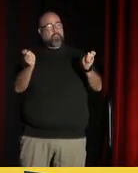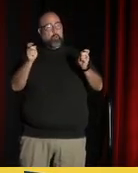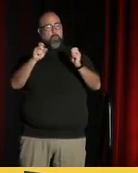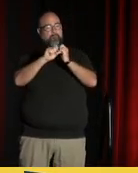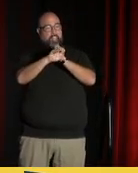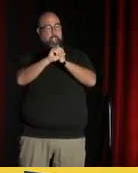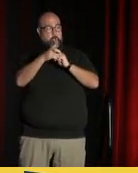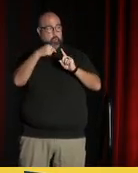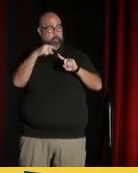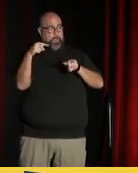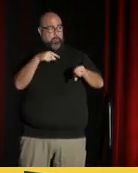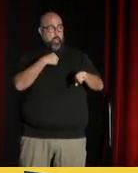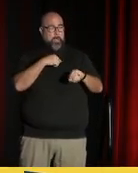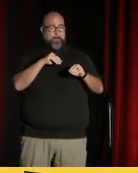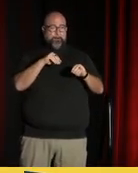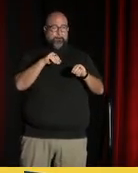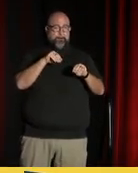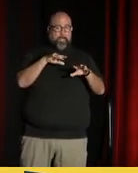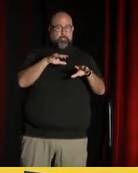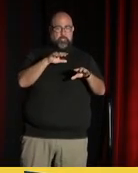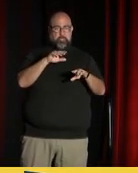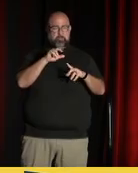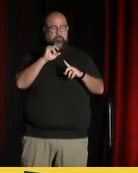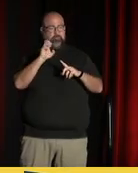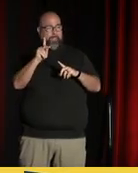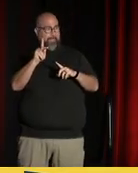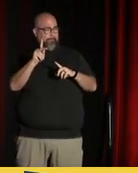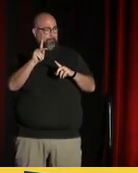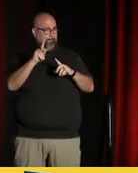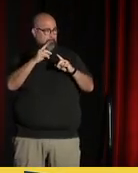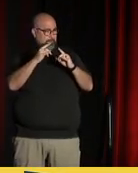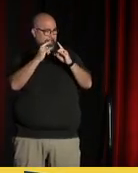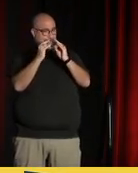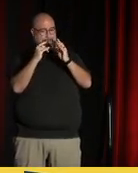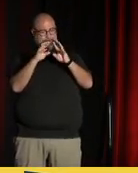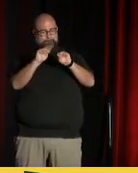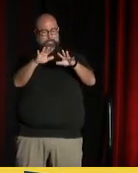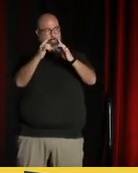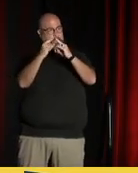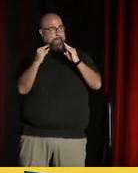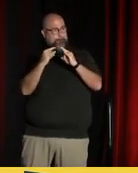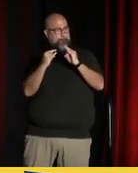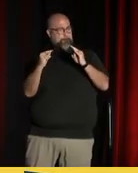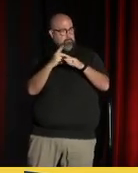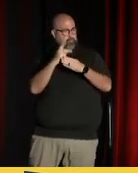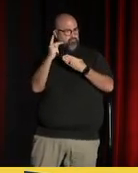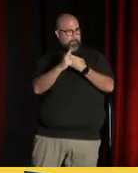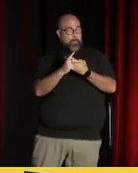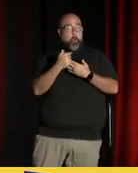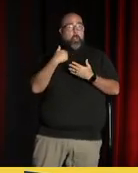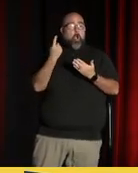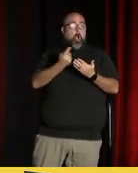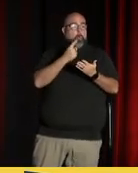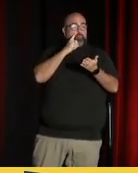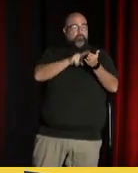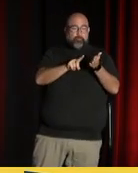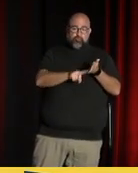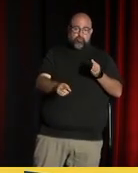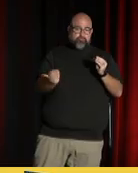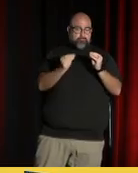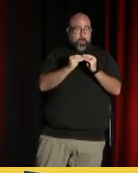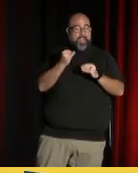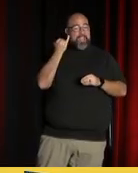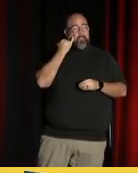in on a Magic Camp training program. We are always, always, always doing research. If you